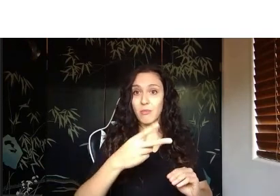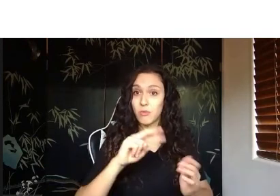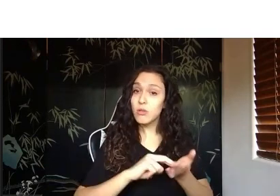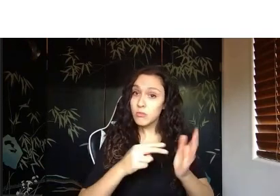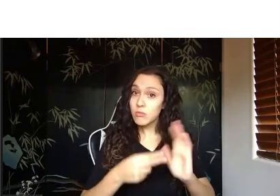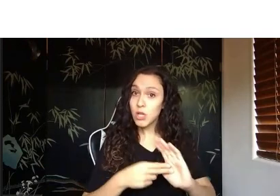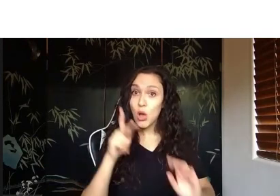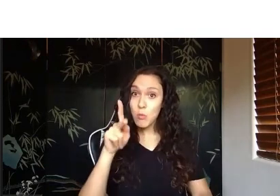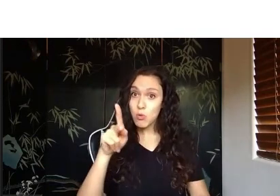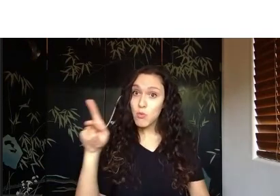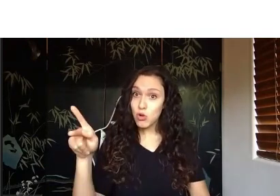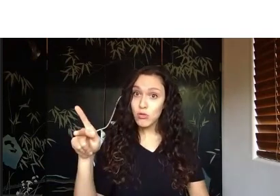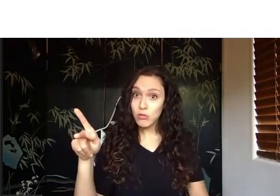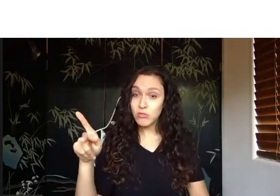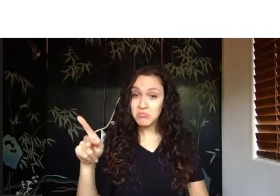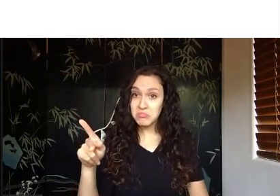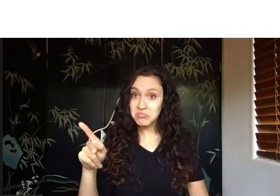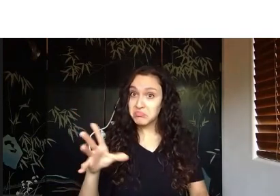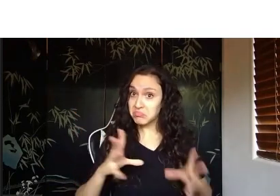because you're flipping the numbers.